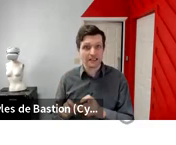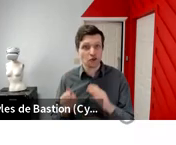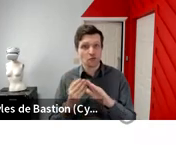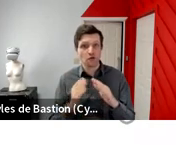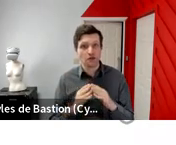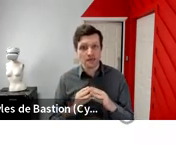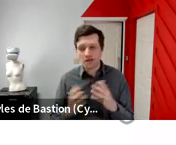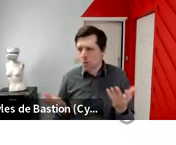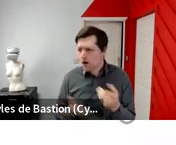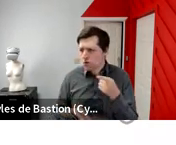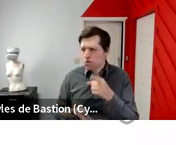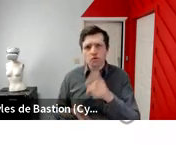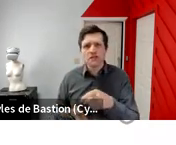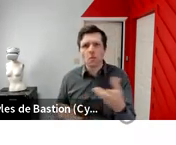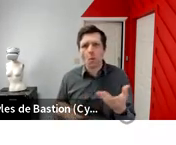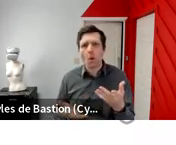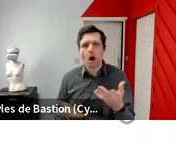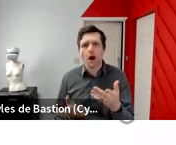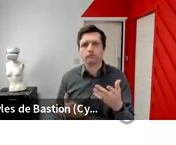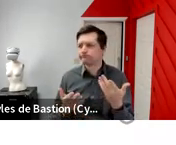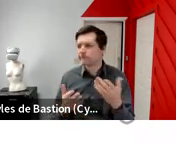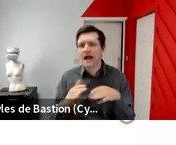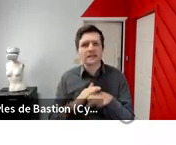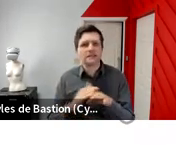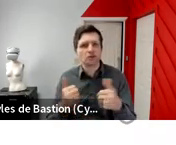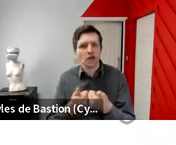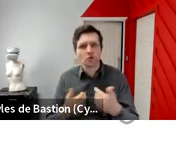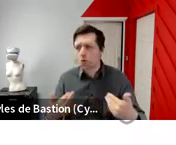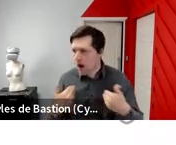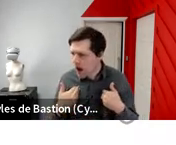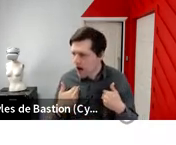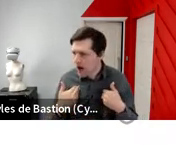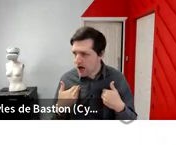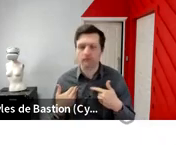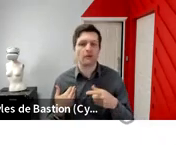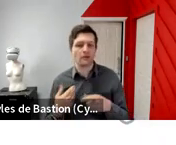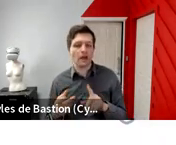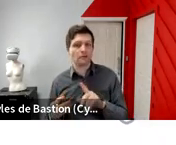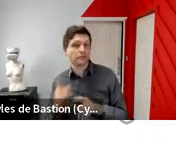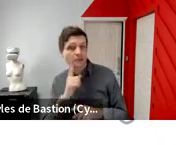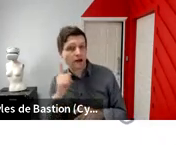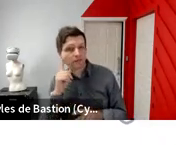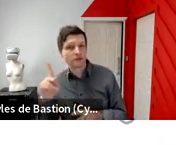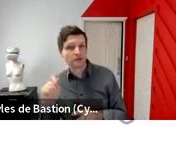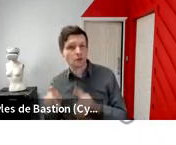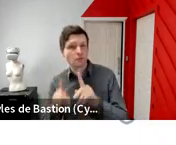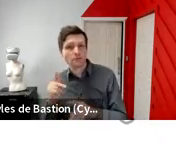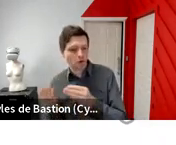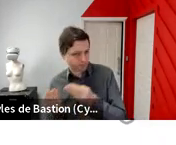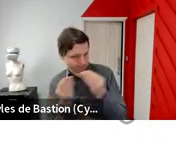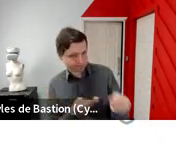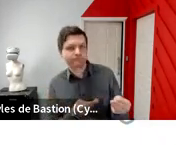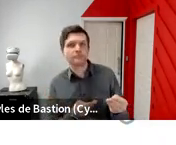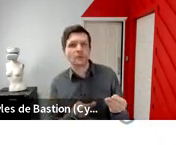So it's important first to ask the community what it is that they need, what it is that they want, what access challenges do they